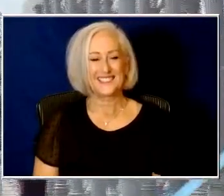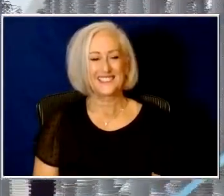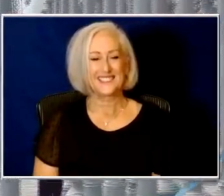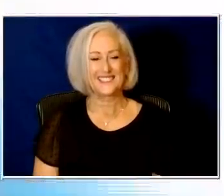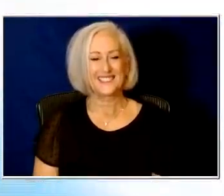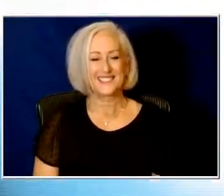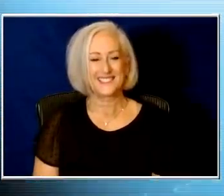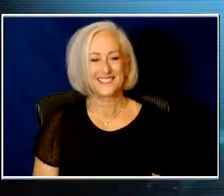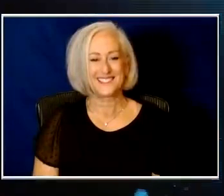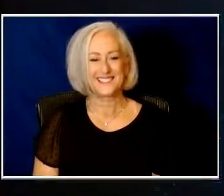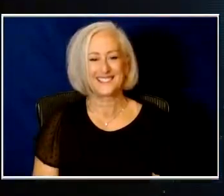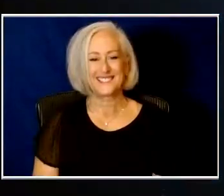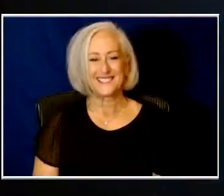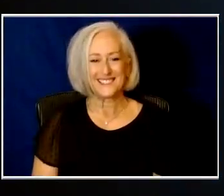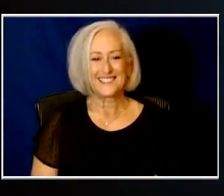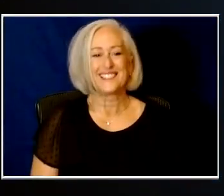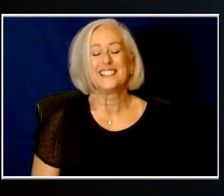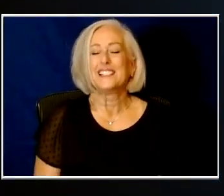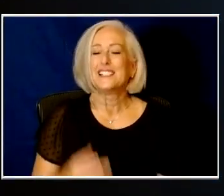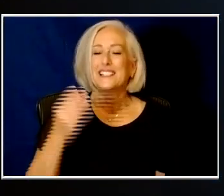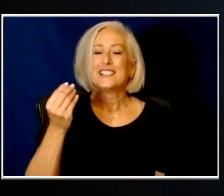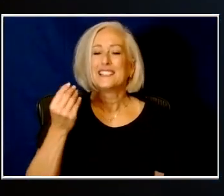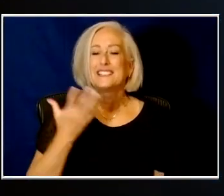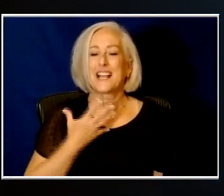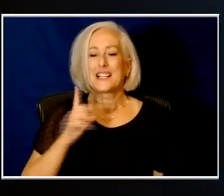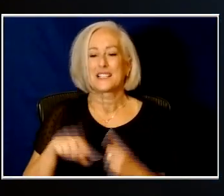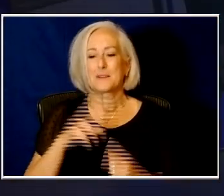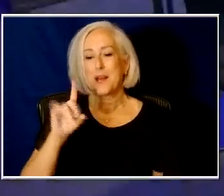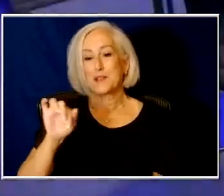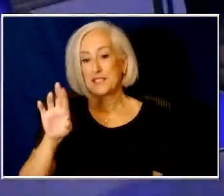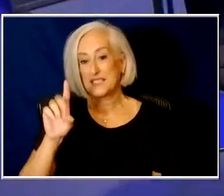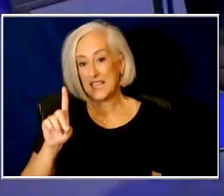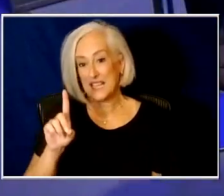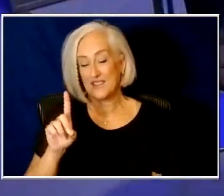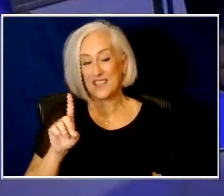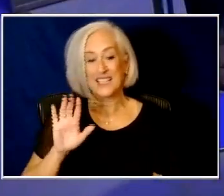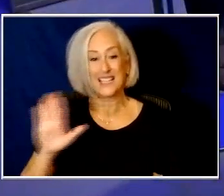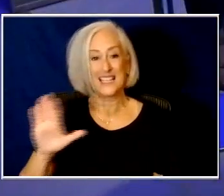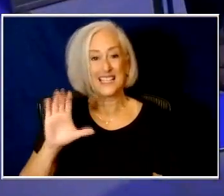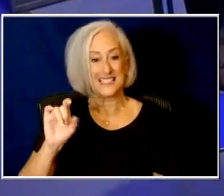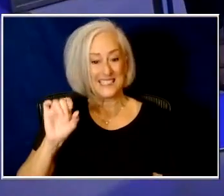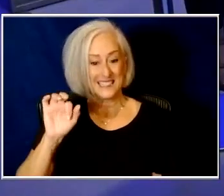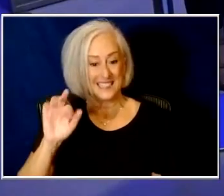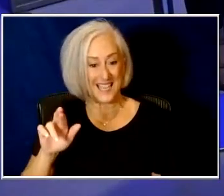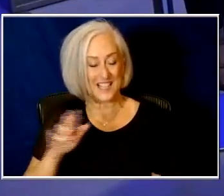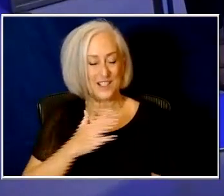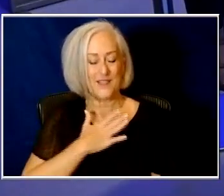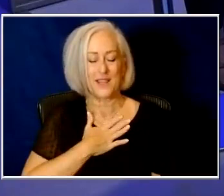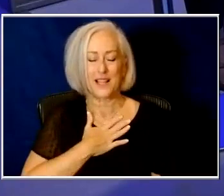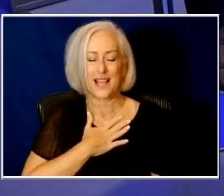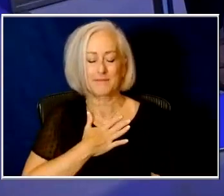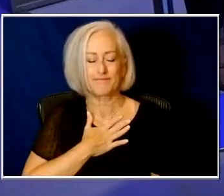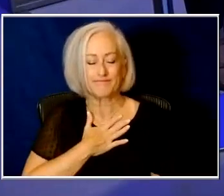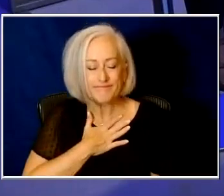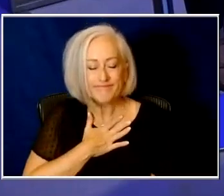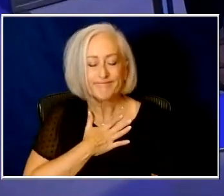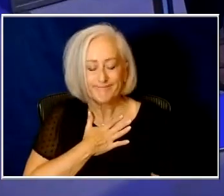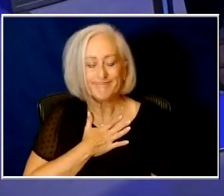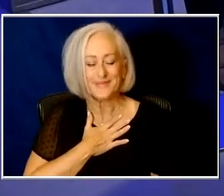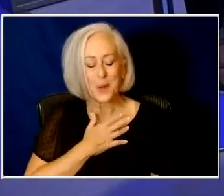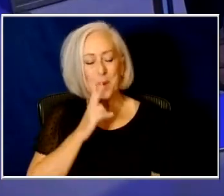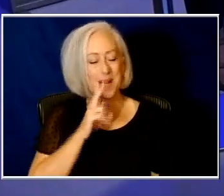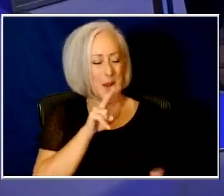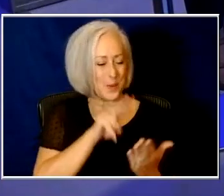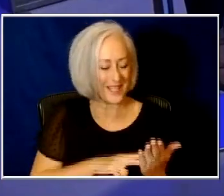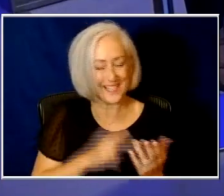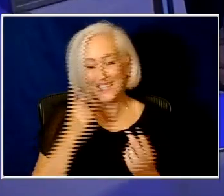Dr. Abhyankar, tell us about David and his cancer, how he's doing today. That story, I get teary-eyed. I get teary-eyed reading it, I get teary-eyed listening to it, I'm a sap, but